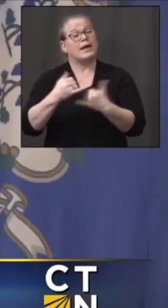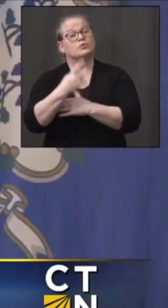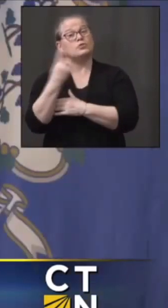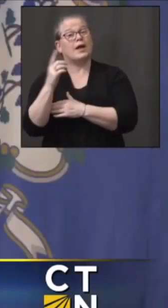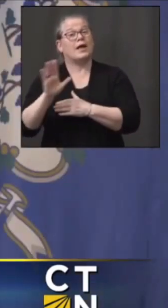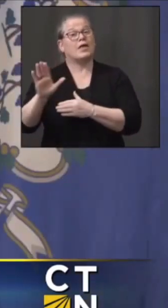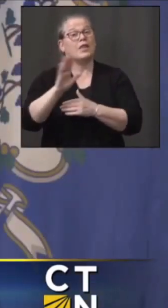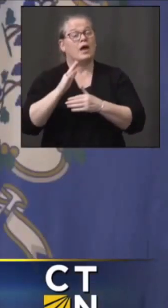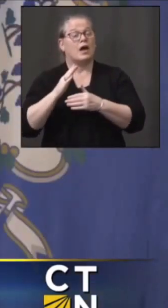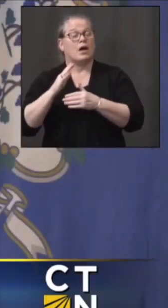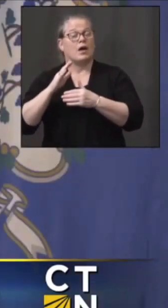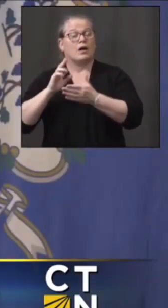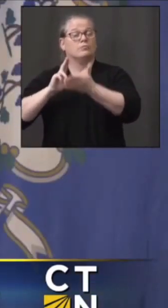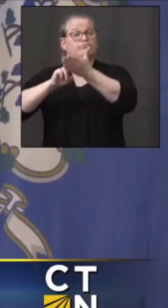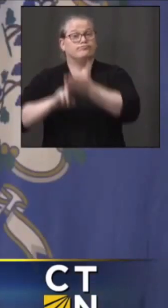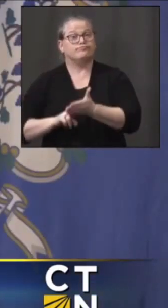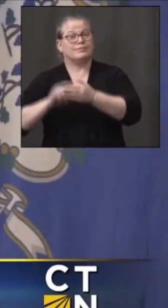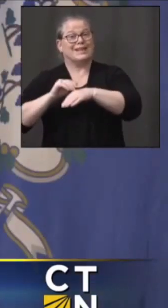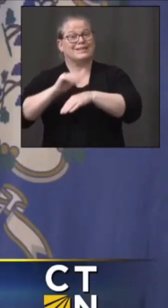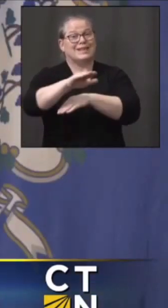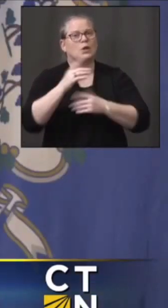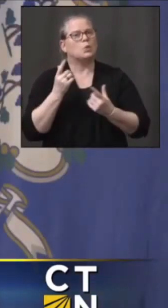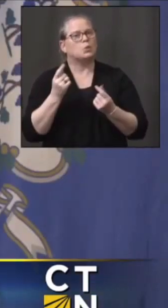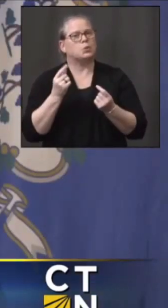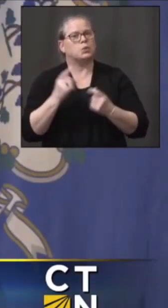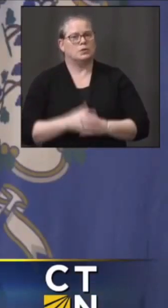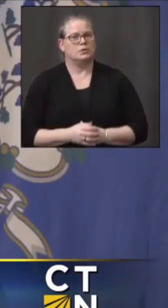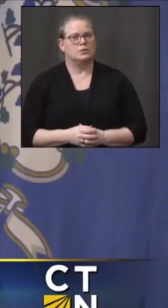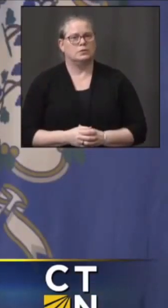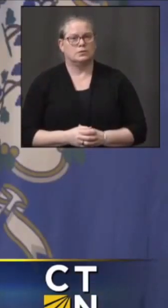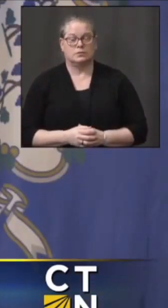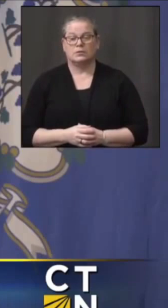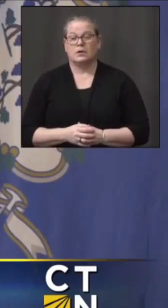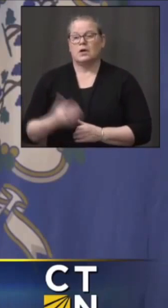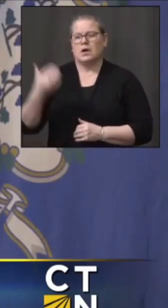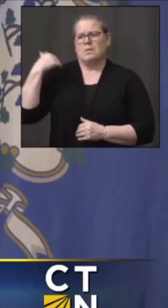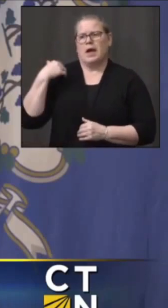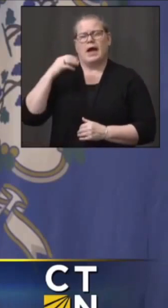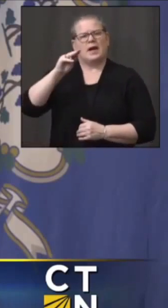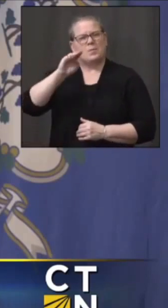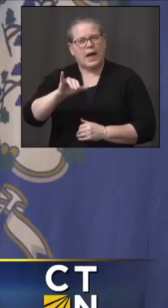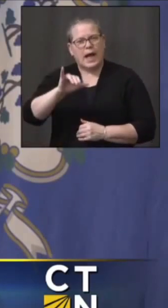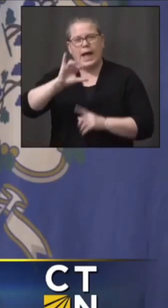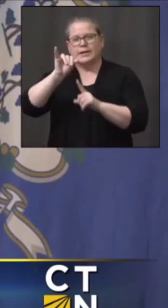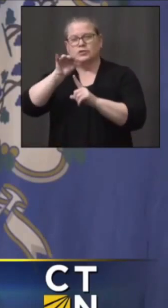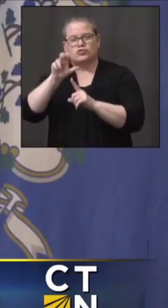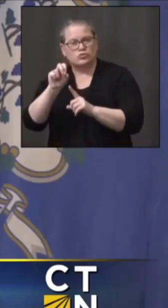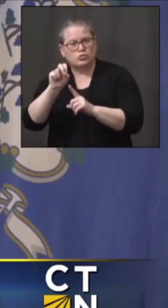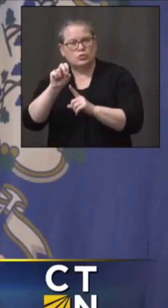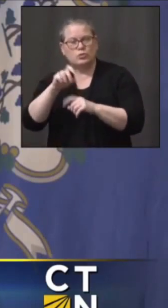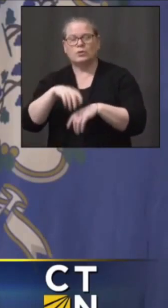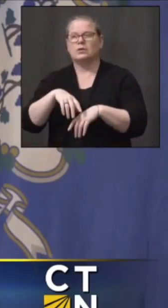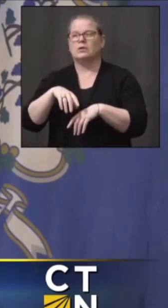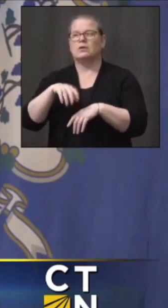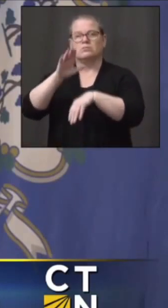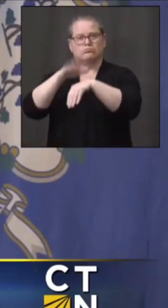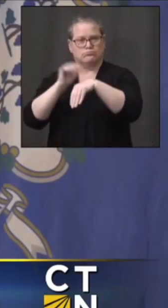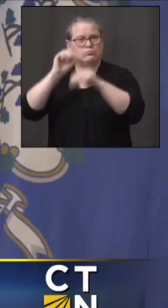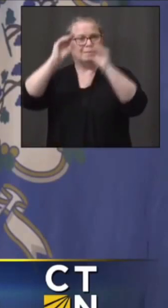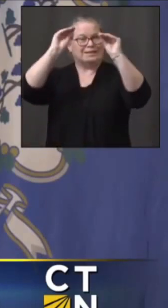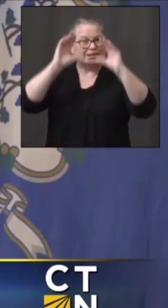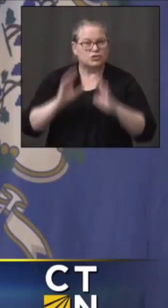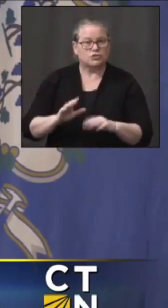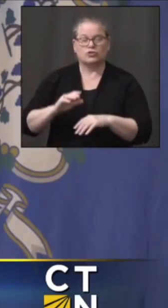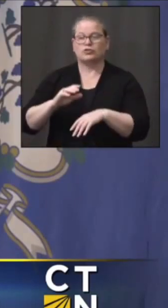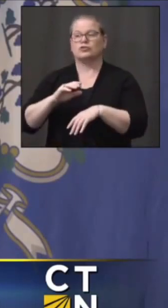May, June, we had all the teachers, in fact, leaders of the teachers' unions on our reopen committee, including